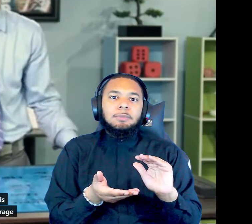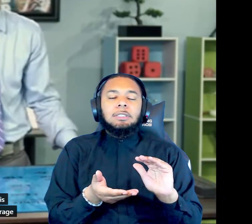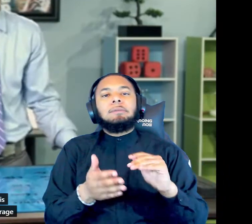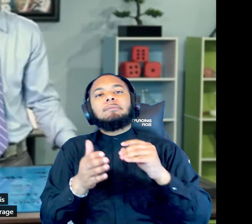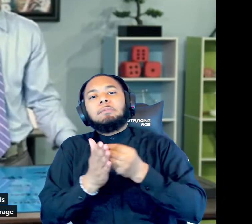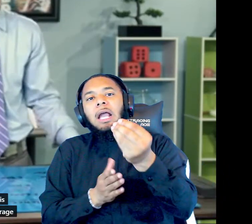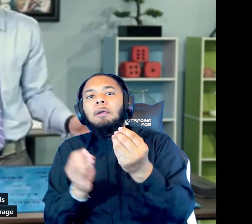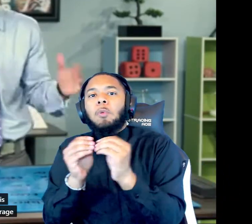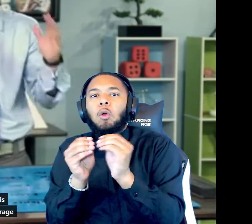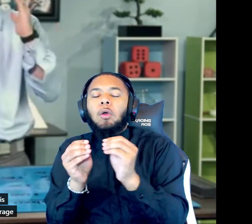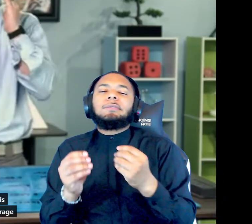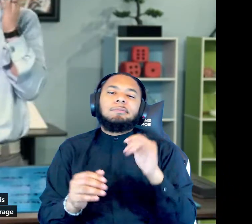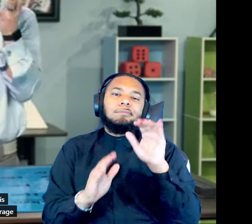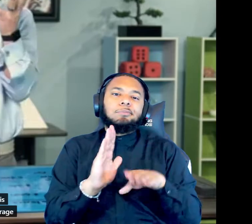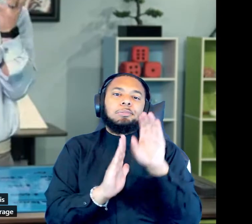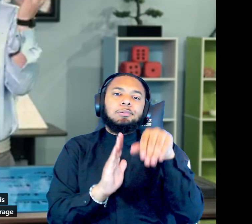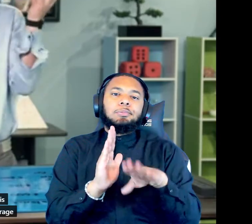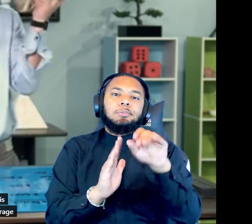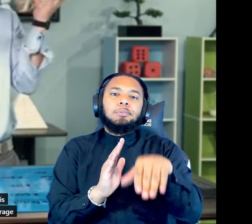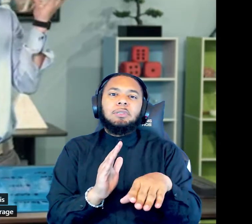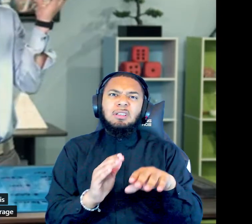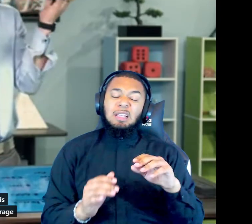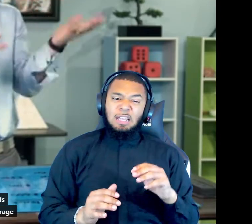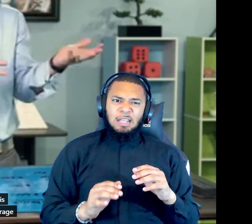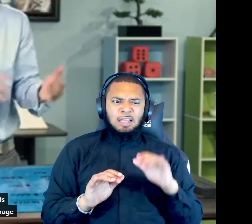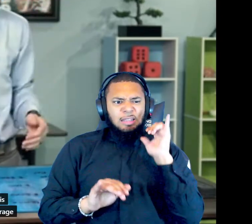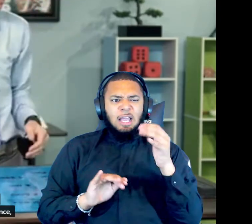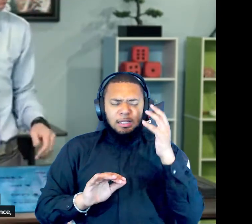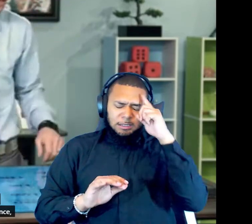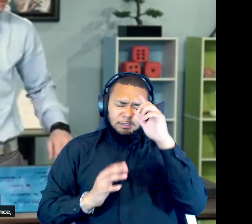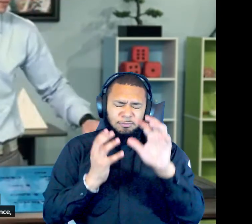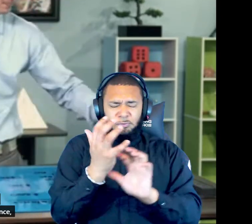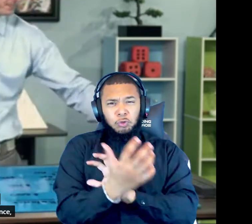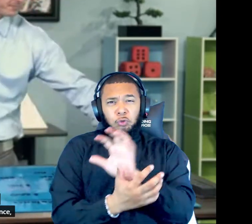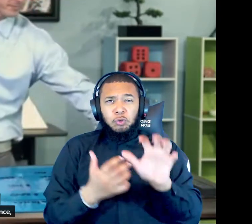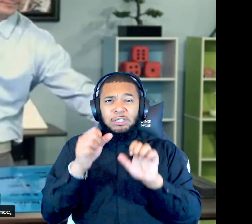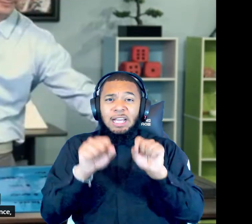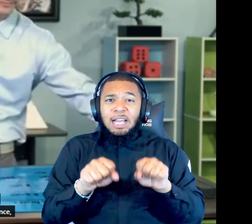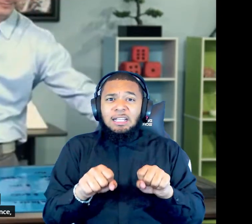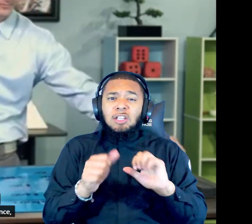happening here. How is the bank ever supposed to do an average daily balance?